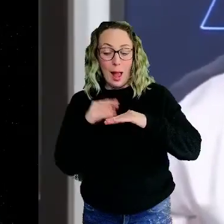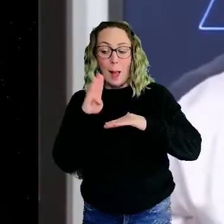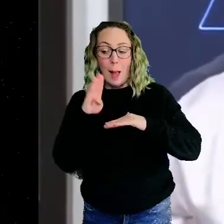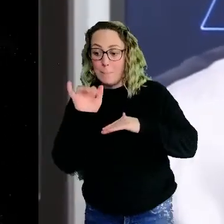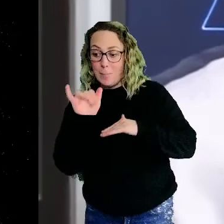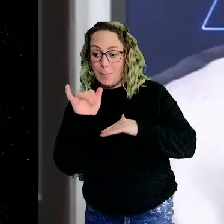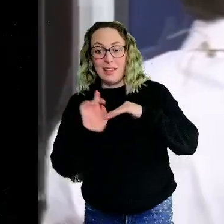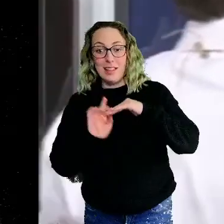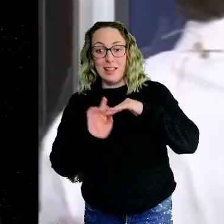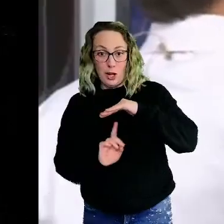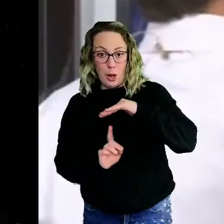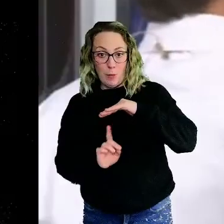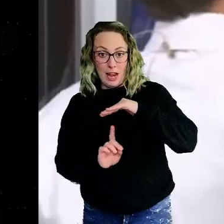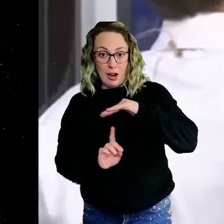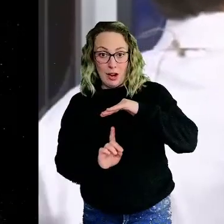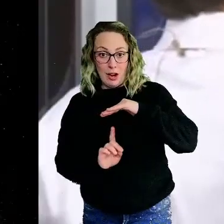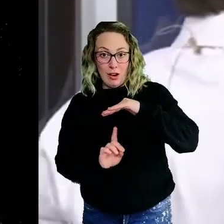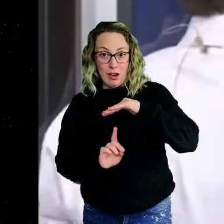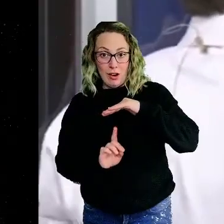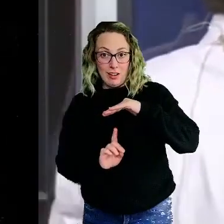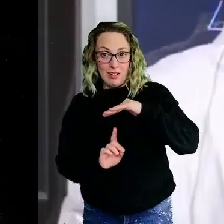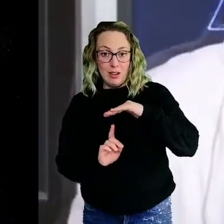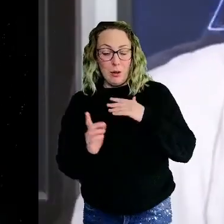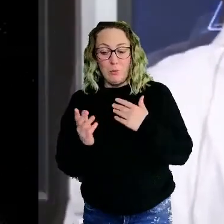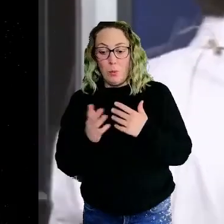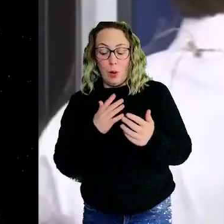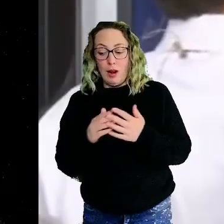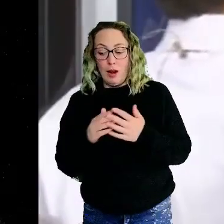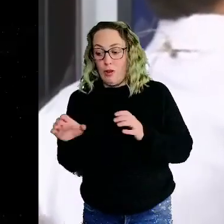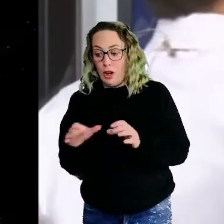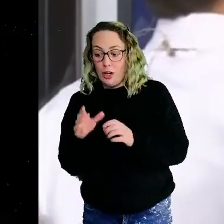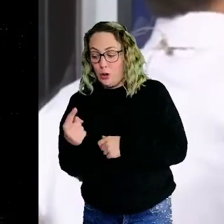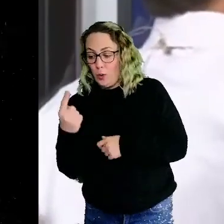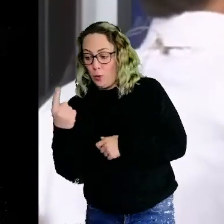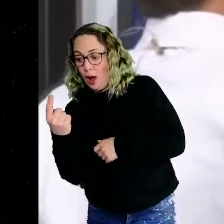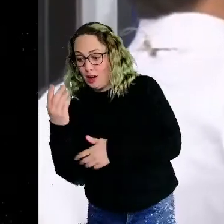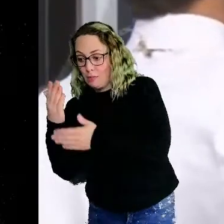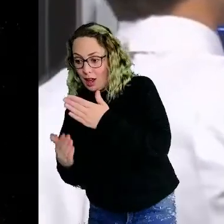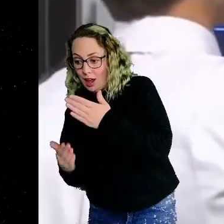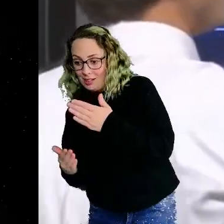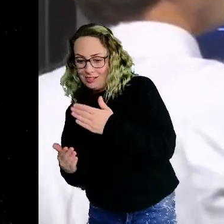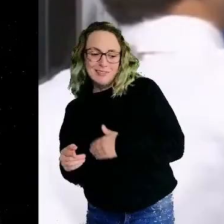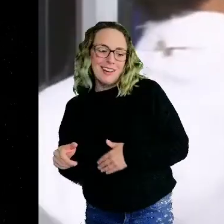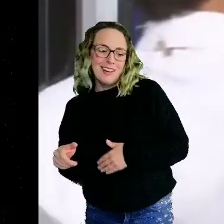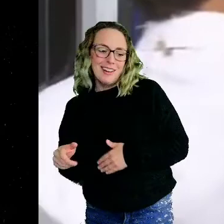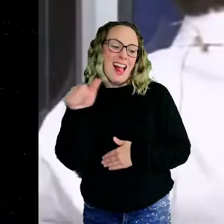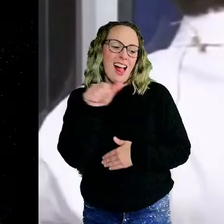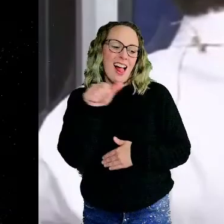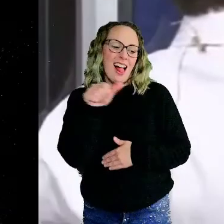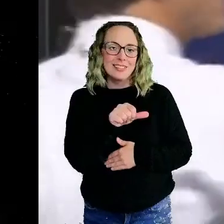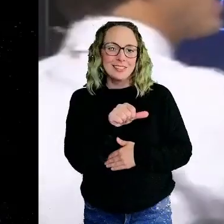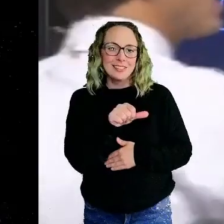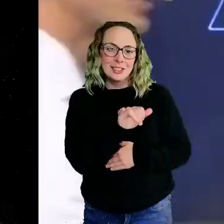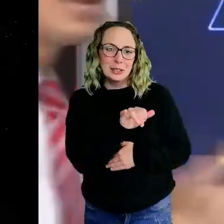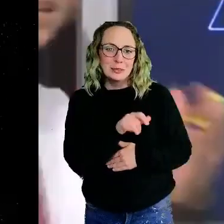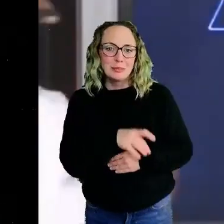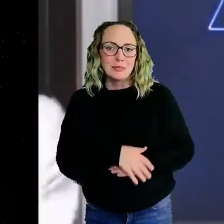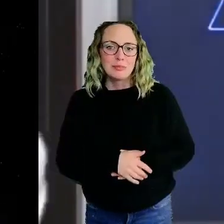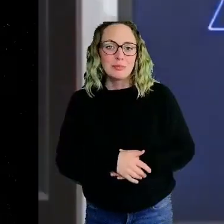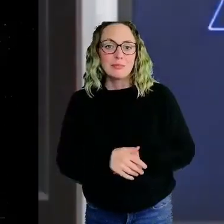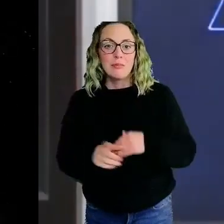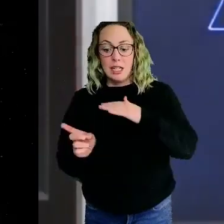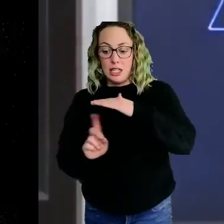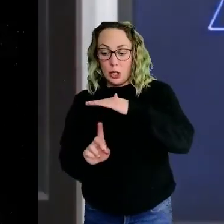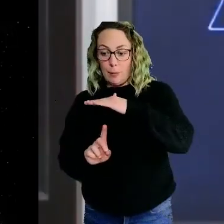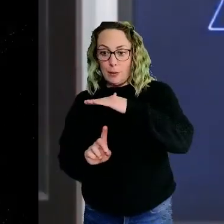denominator, and whatever I do to one side, I do to the other, the denominators